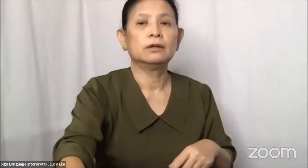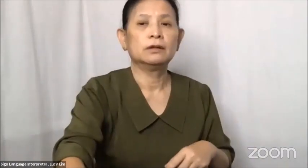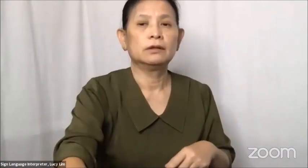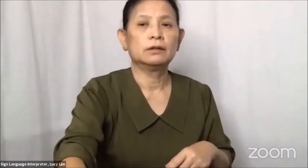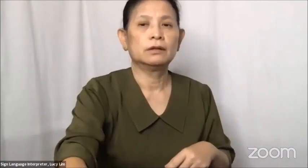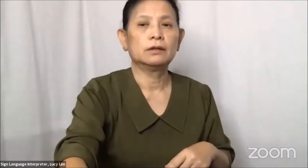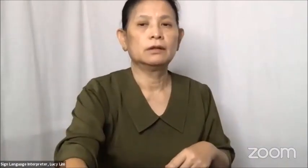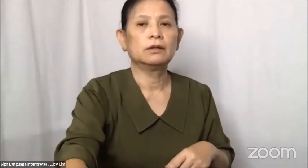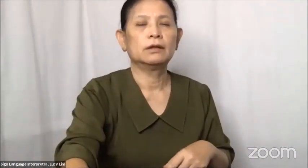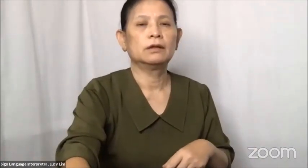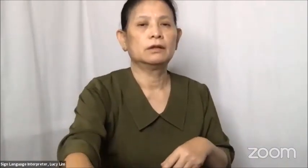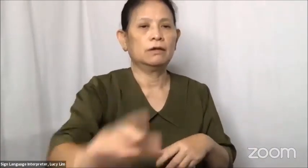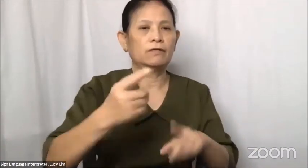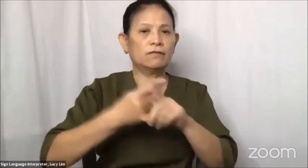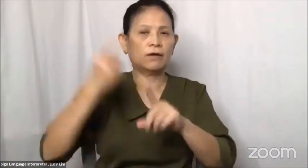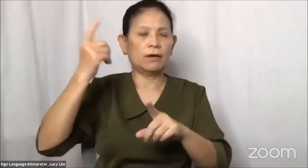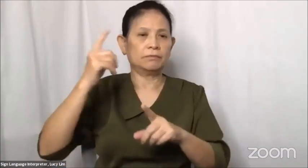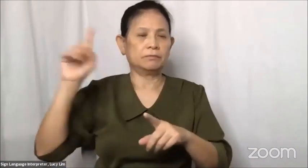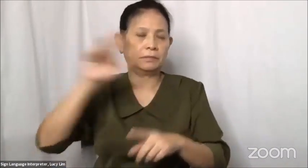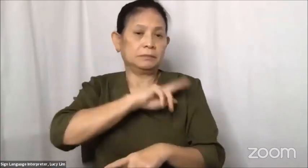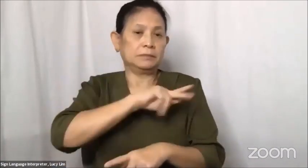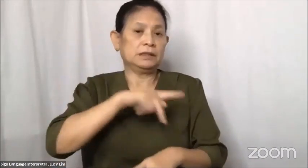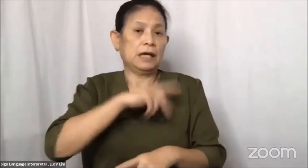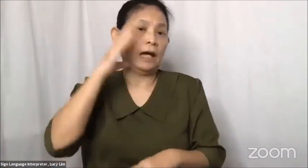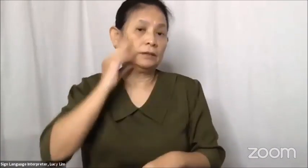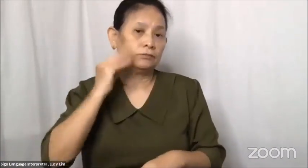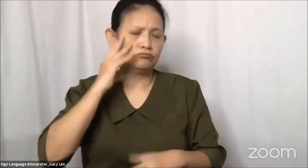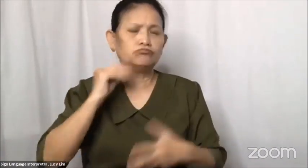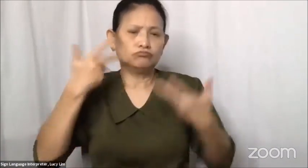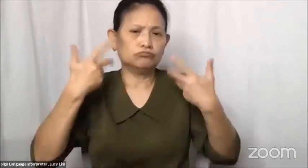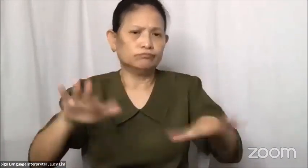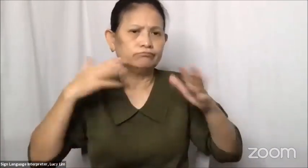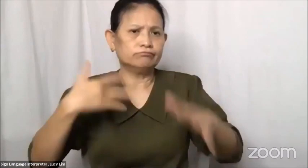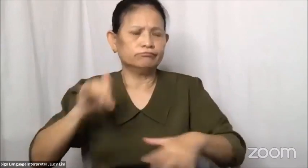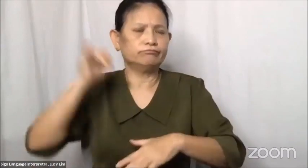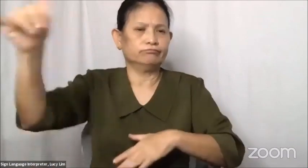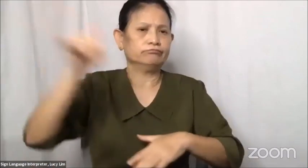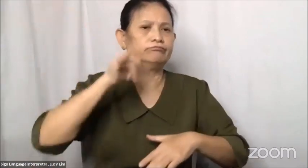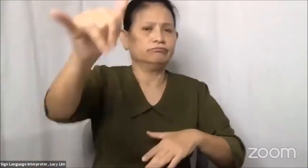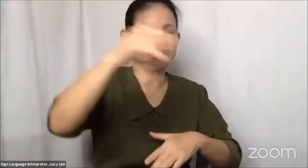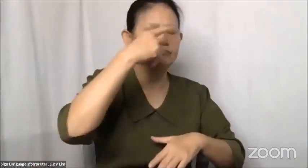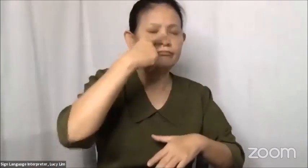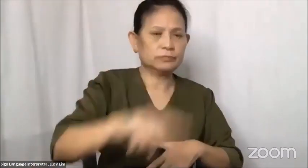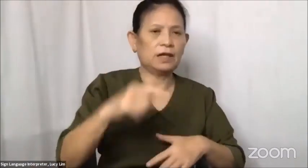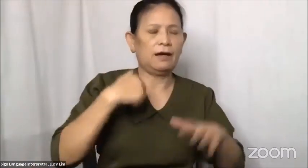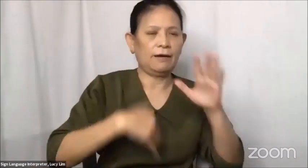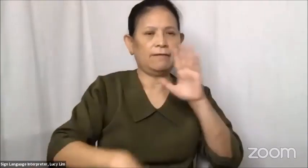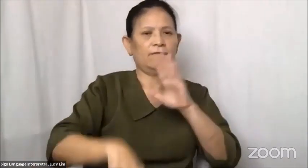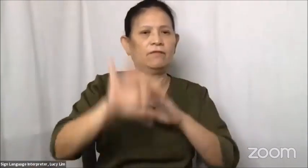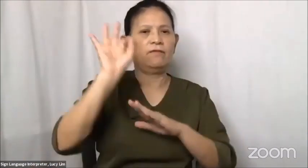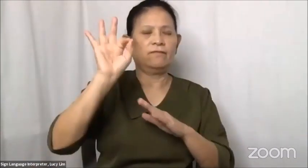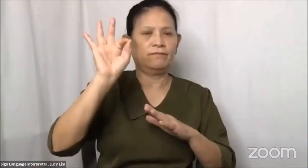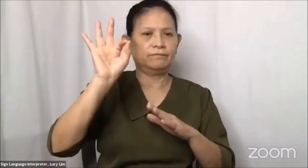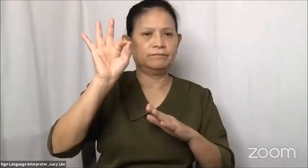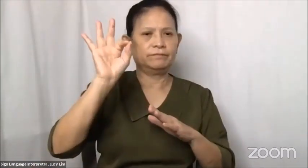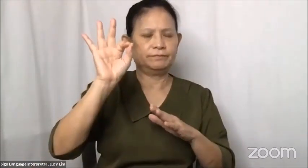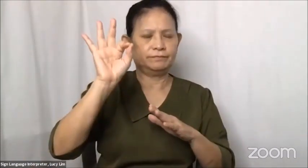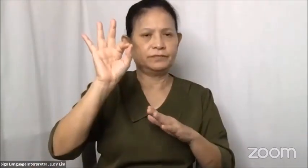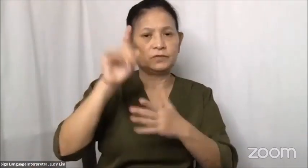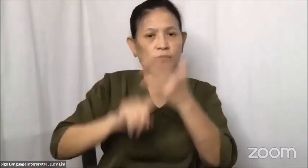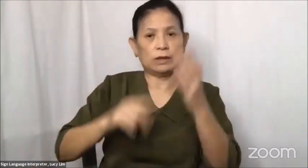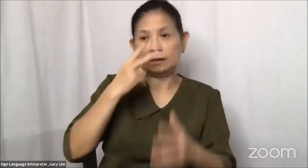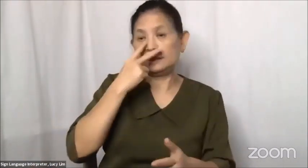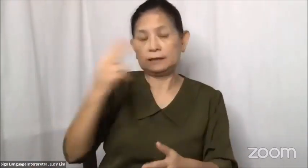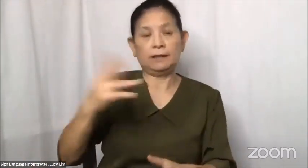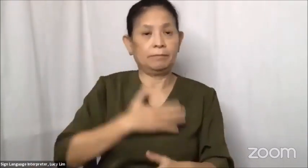experience, I have been to Thailand several times, and I have found, at least on a comparative basis from what I see in my